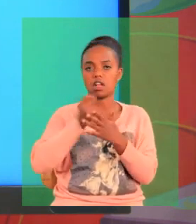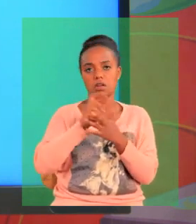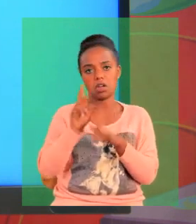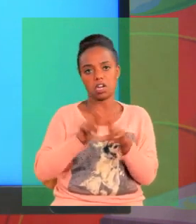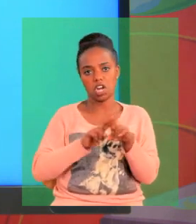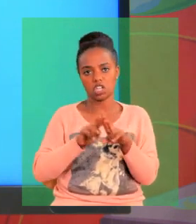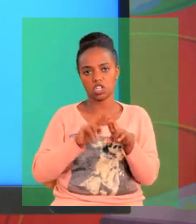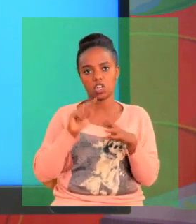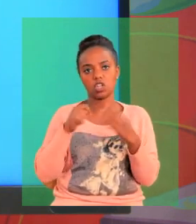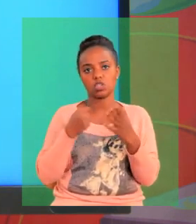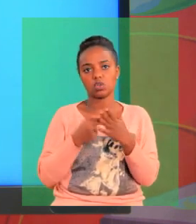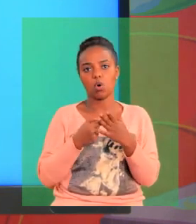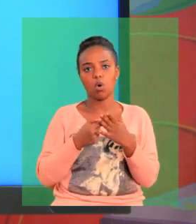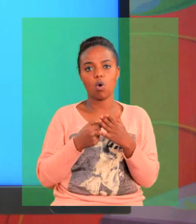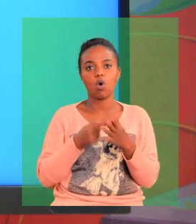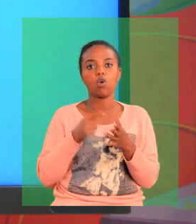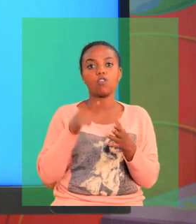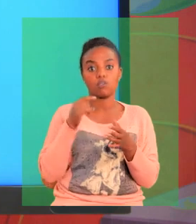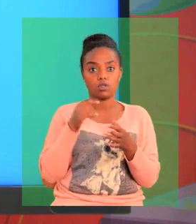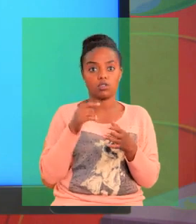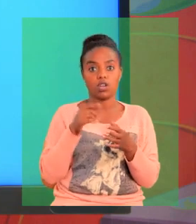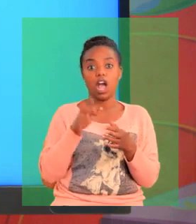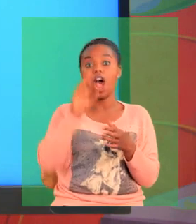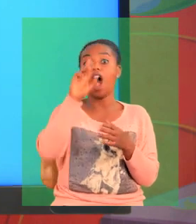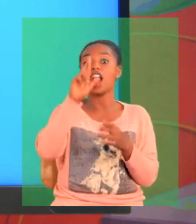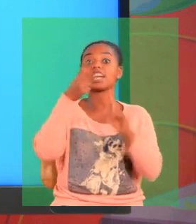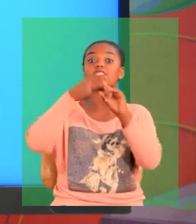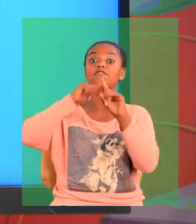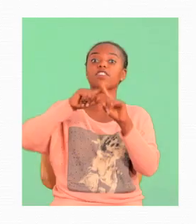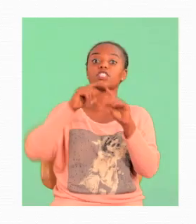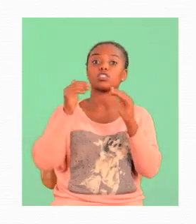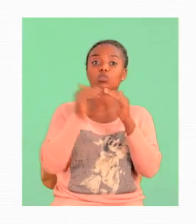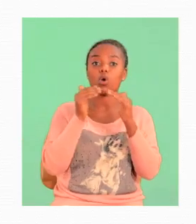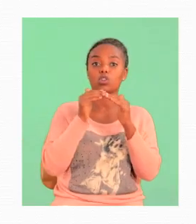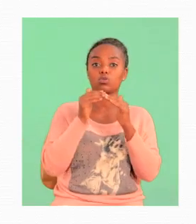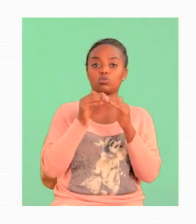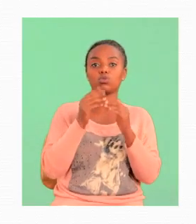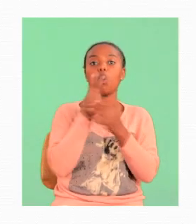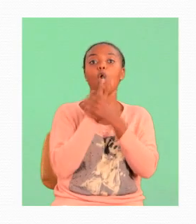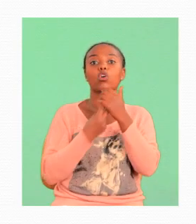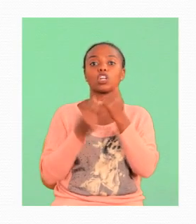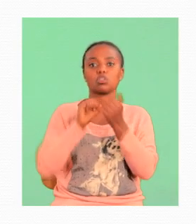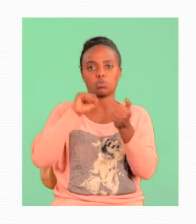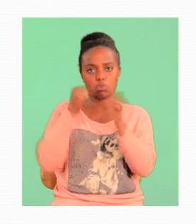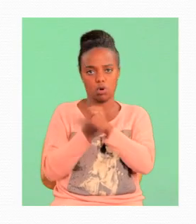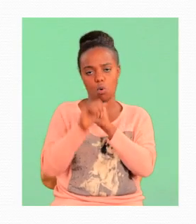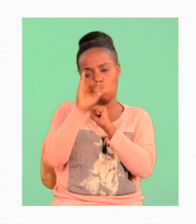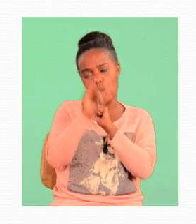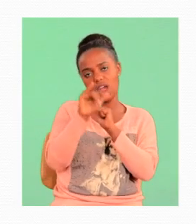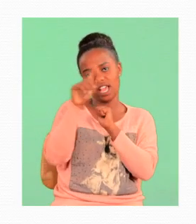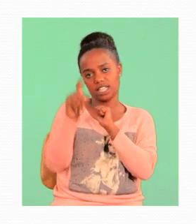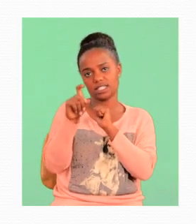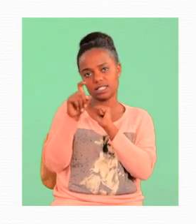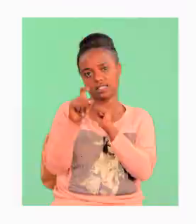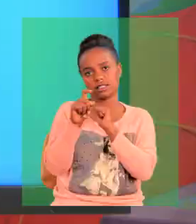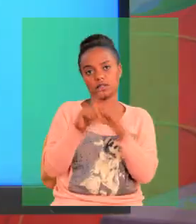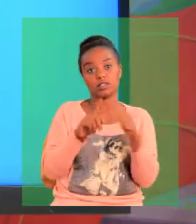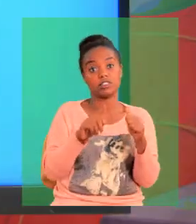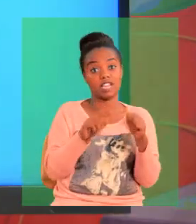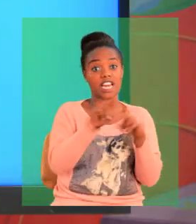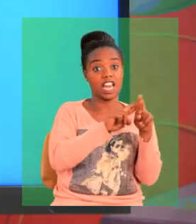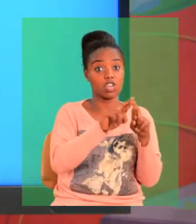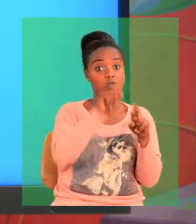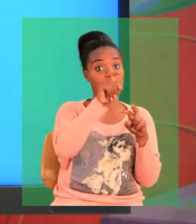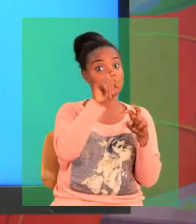relation. Therefore, you'll have this one. R inverse will be, it is the ordered pair yx